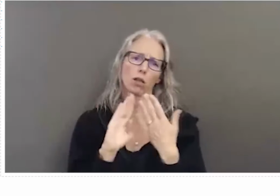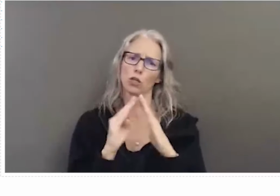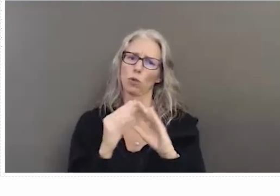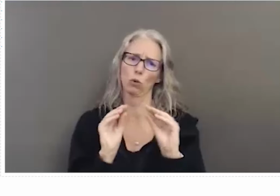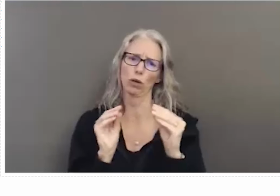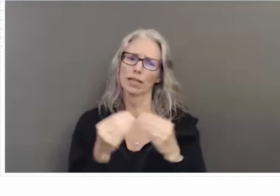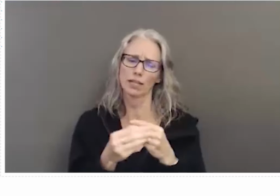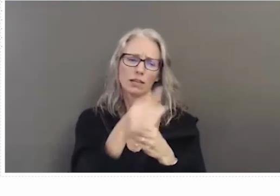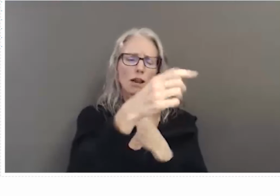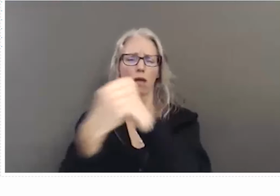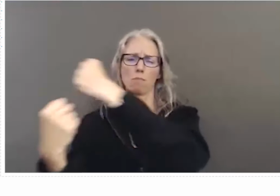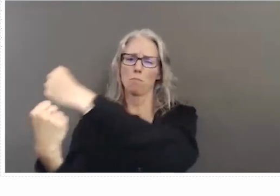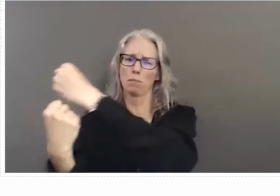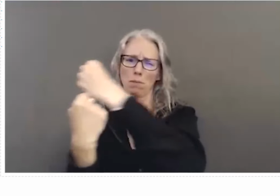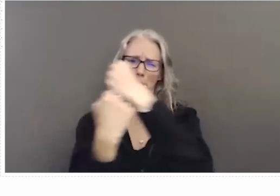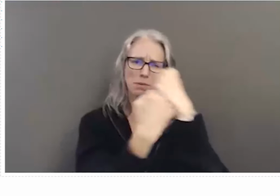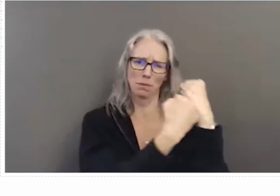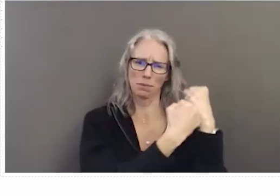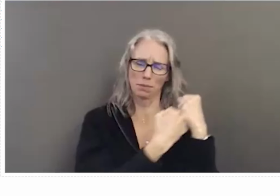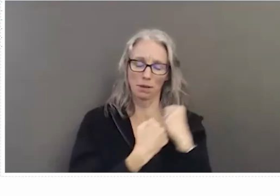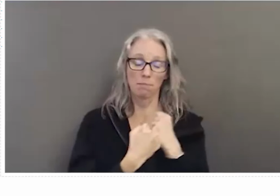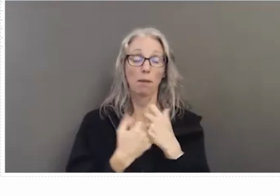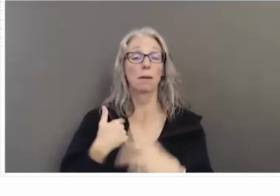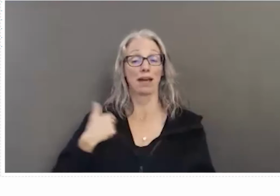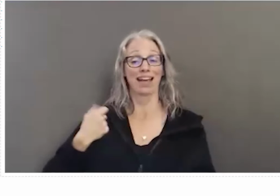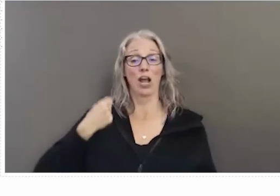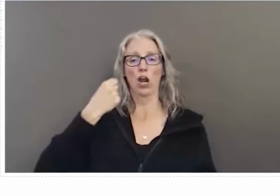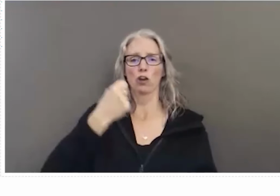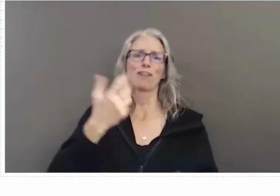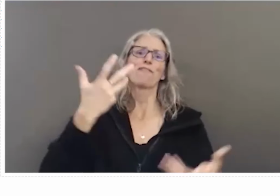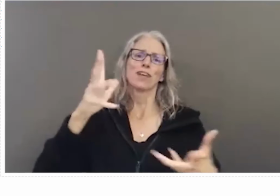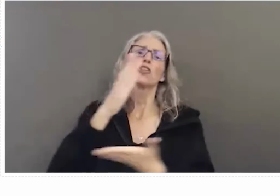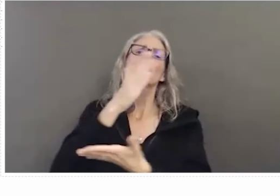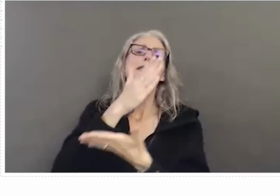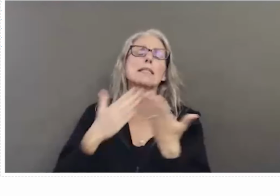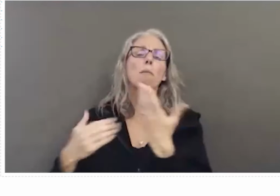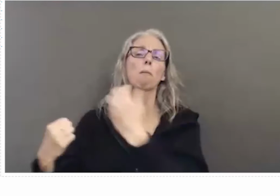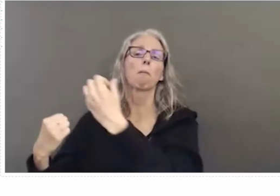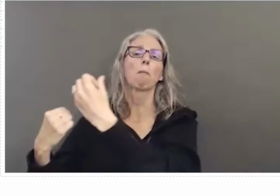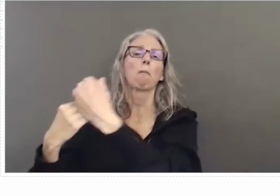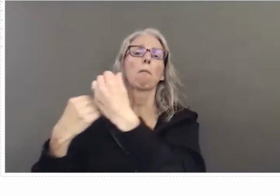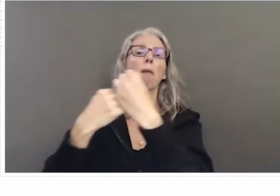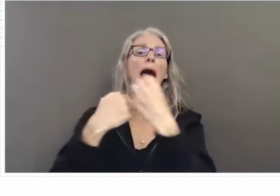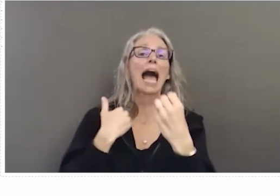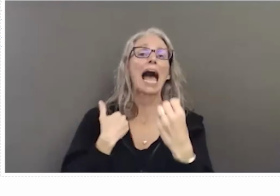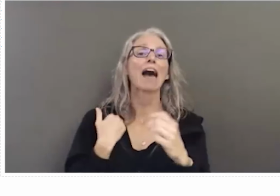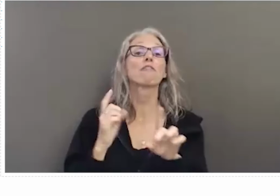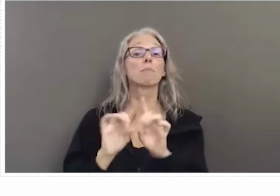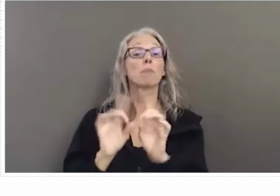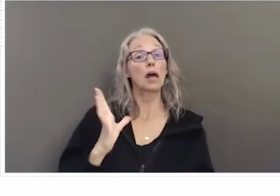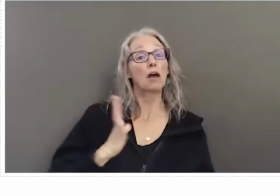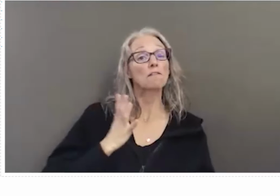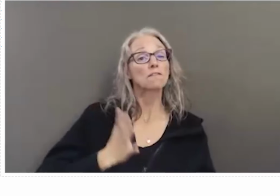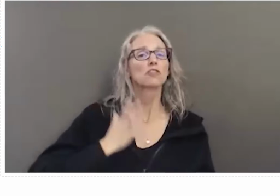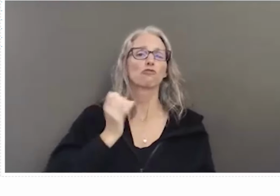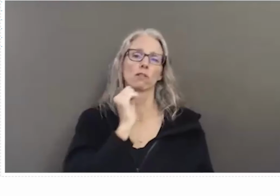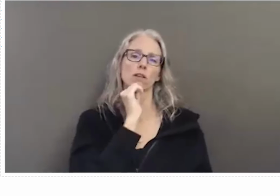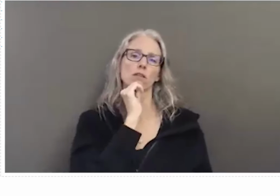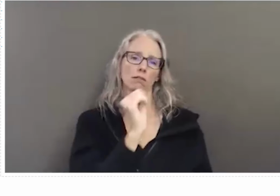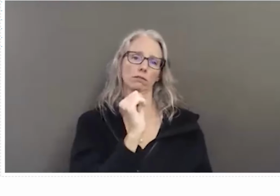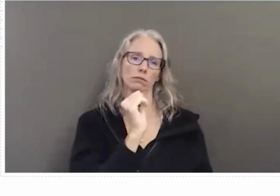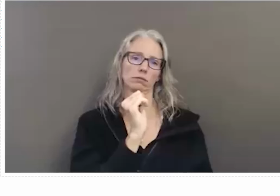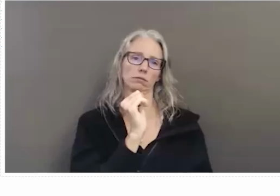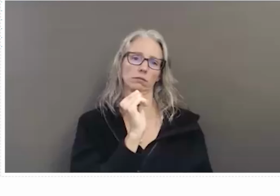came in, a lot of that was already happening. It just maybe wasn't, recorded or put pen to paper, or the visibility